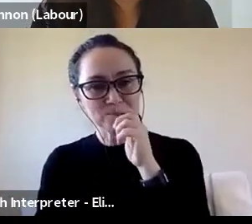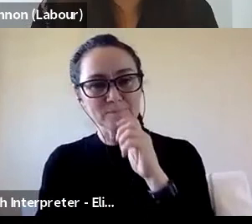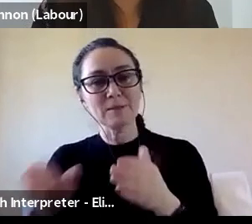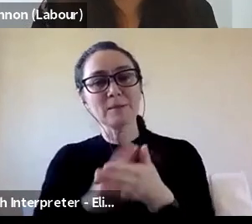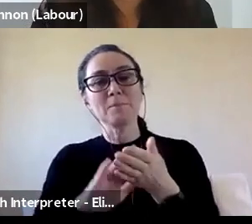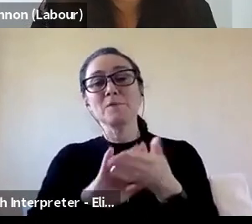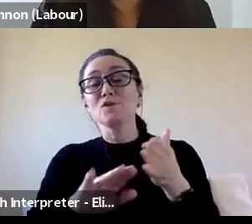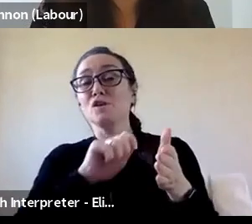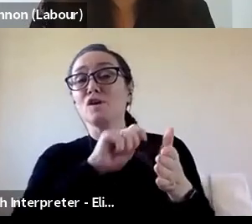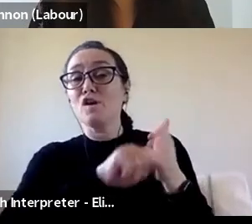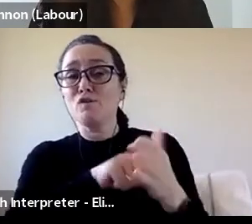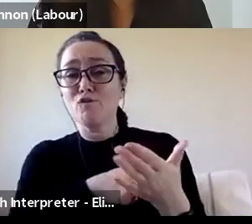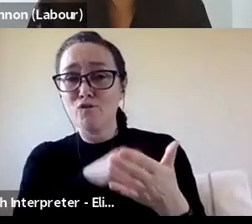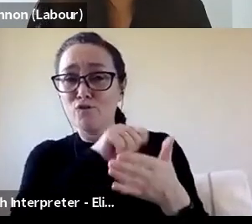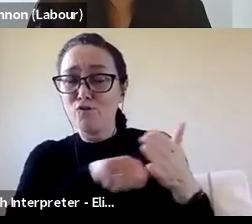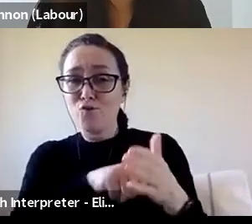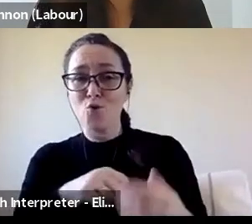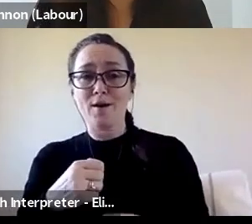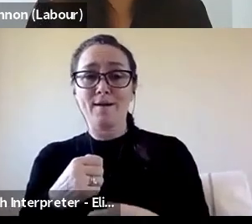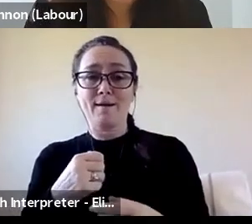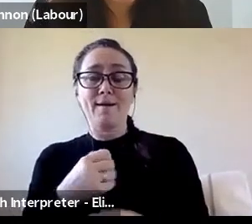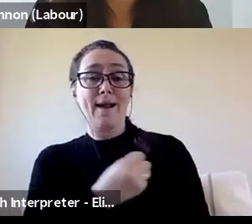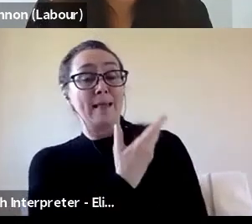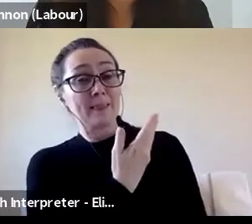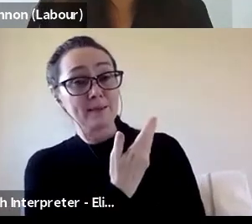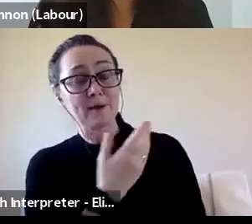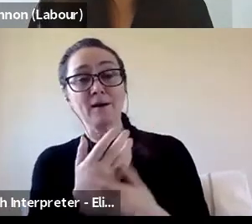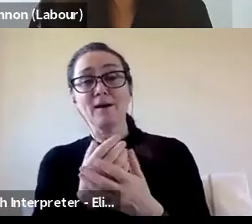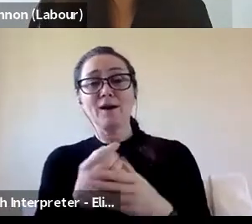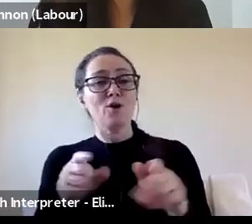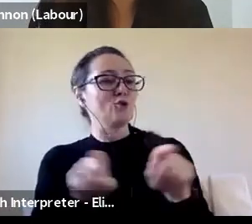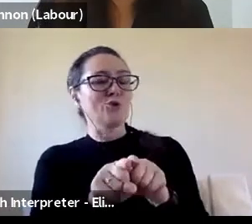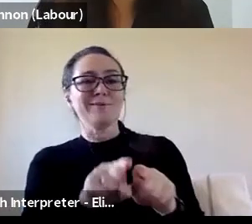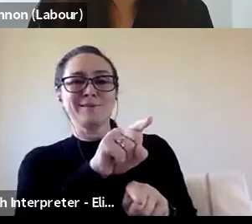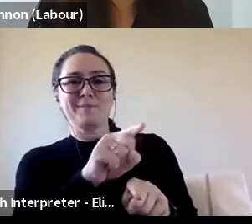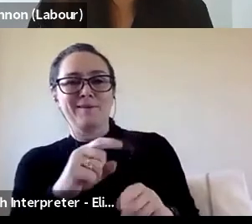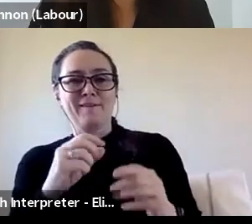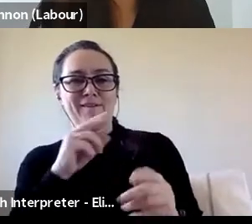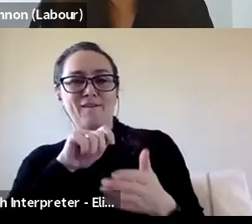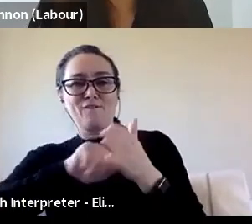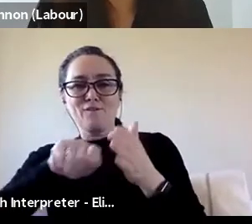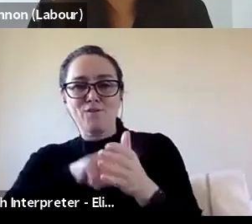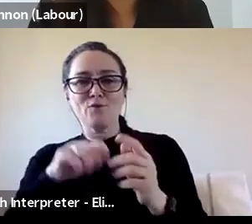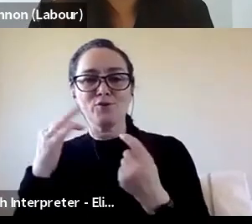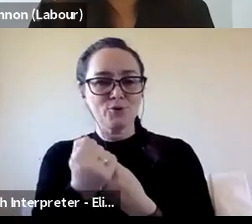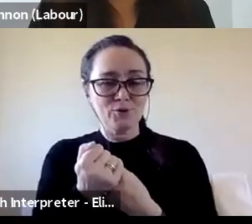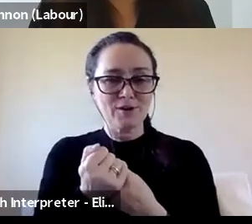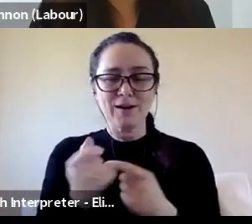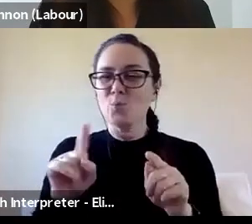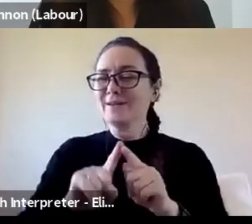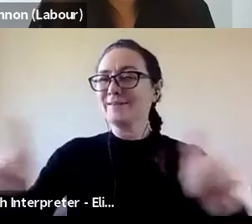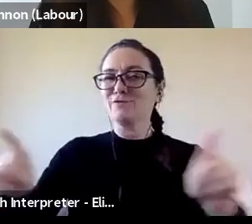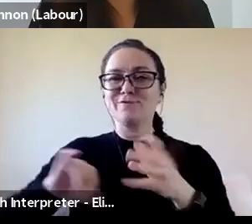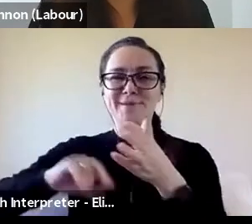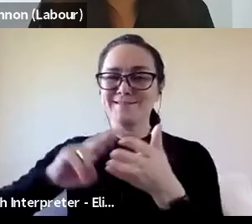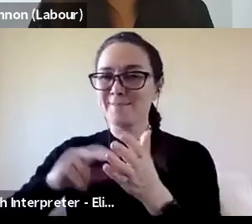over a decade from the Tories, and with the SNP, some great policy, but the gap between rhetoric and record is huge.